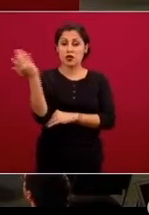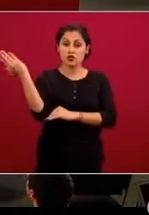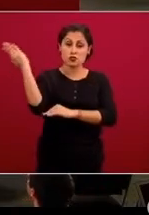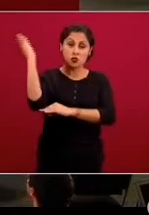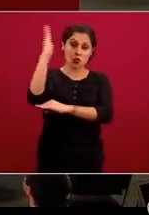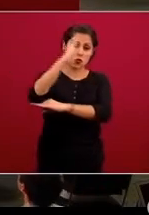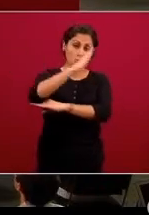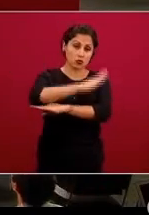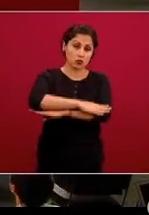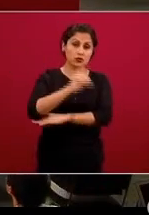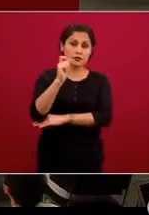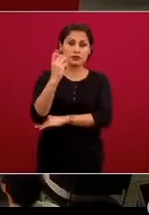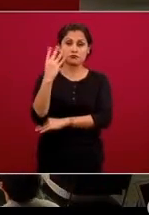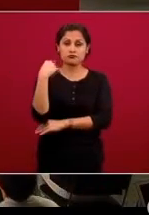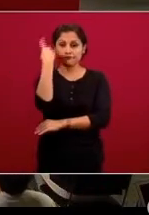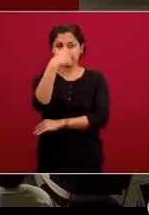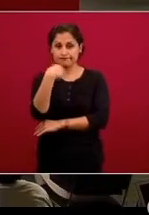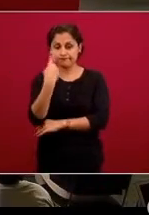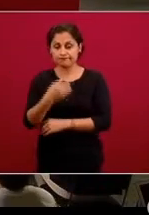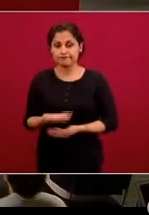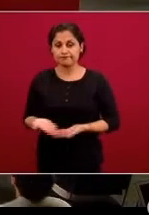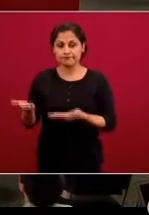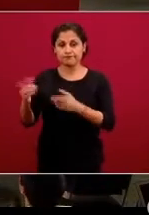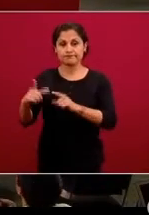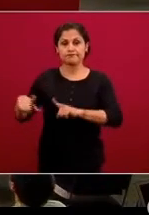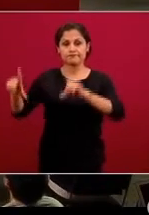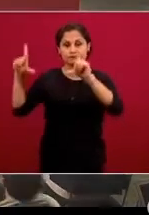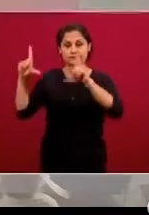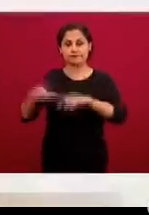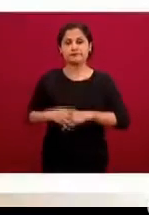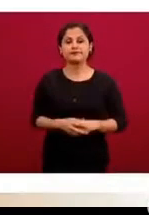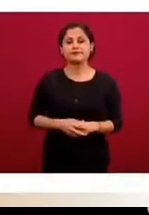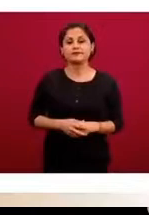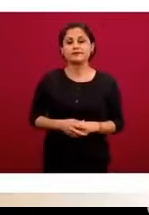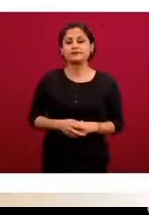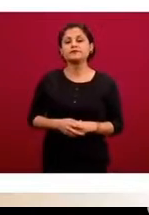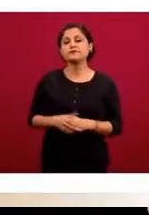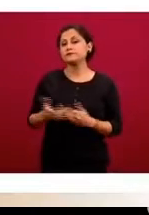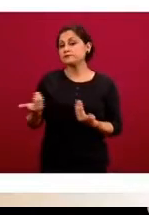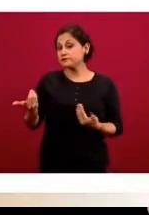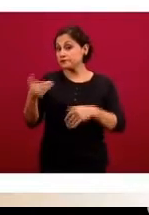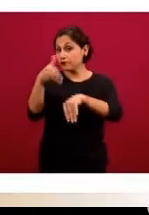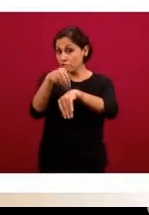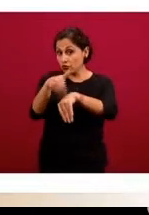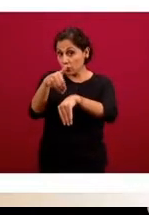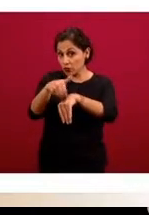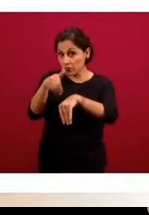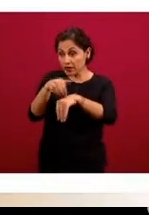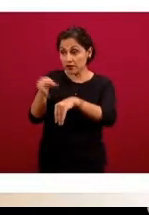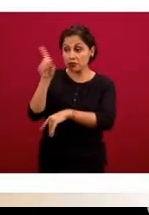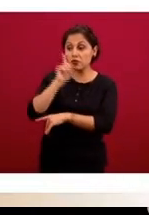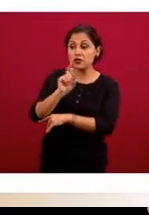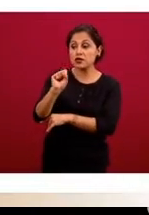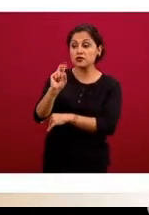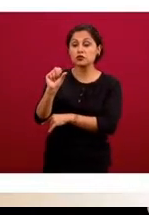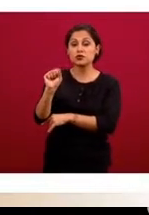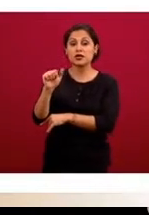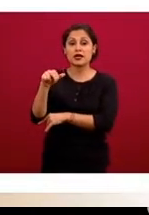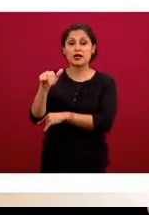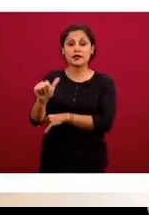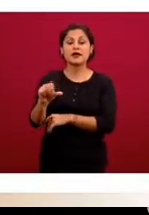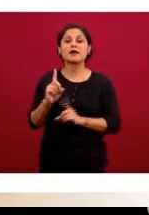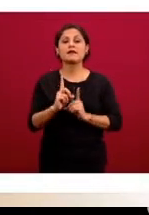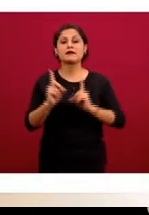We have the contact for Susanna Safe Distance, and she just says, hi. And when we